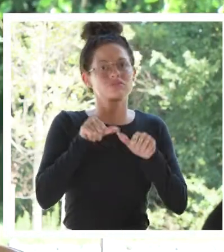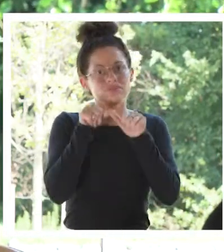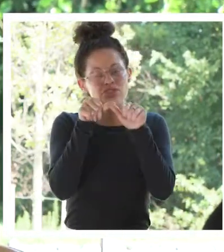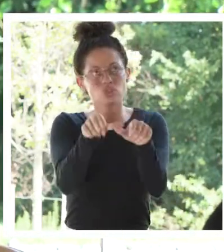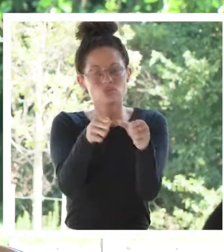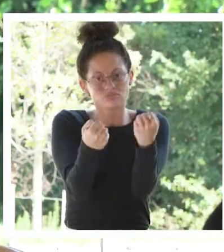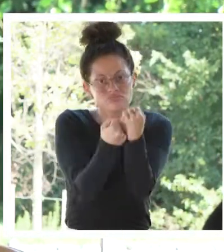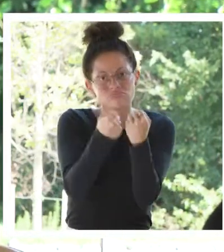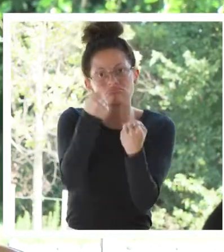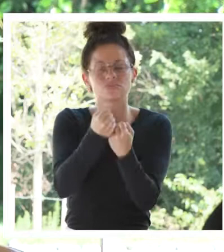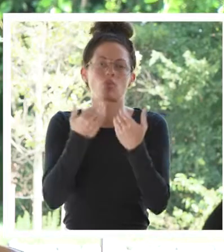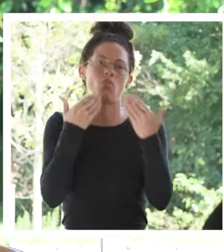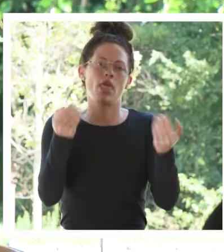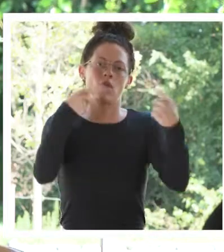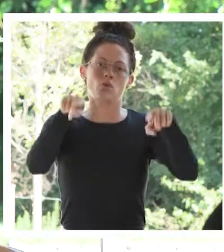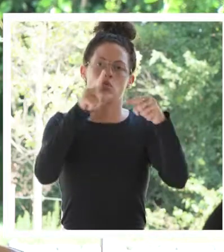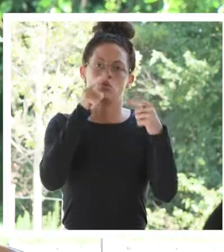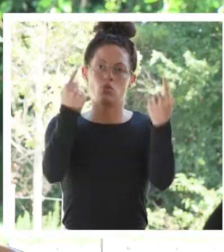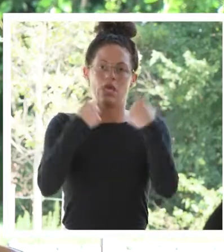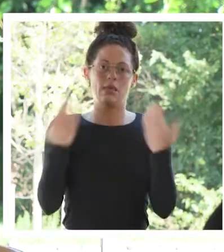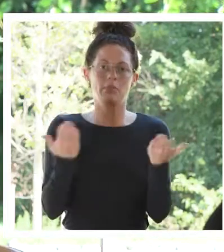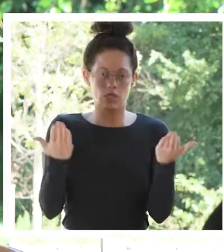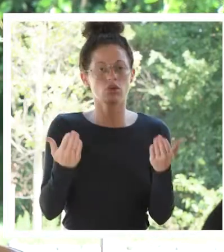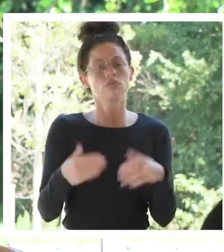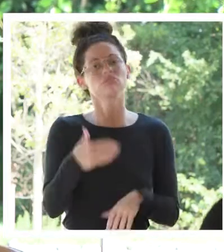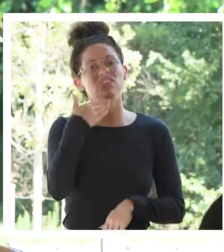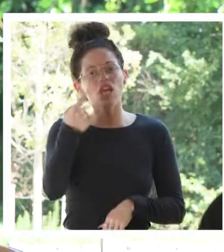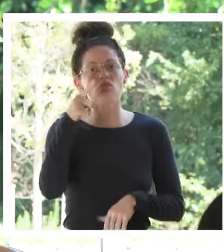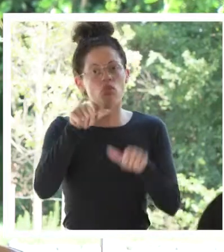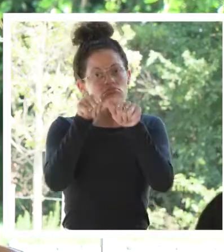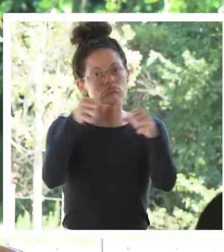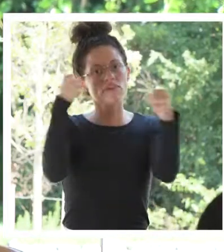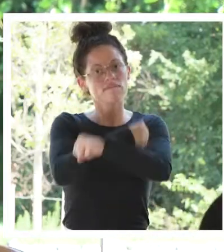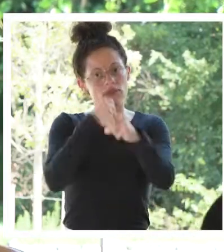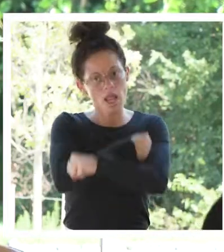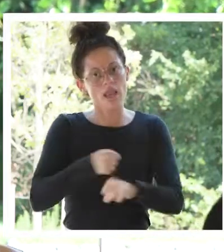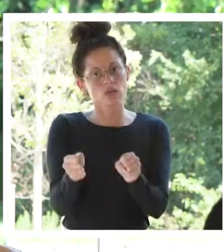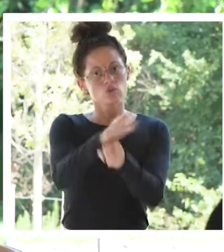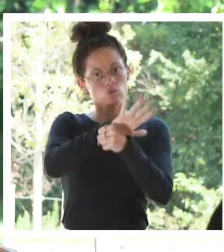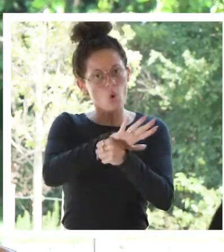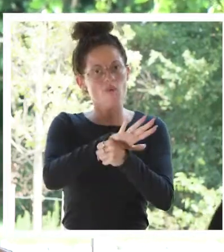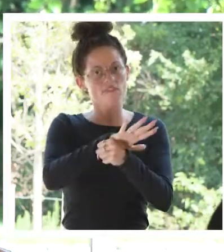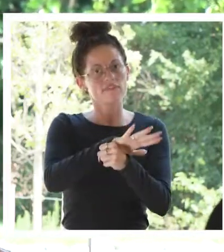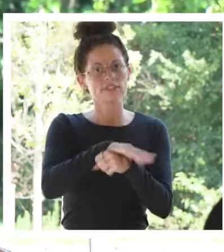for being part of the fight against COVID. Thank you.